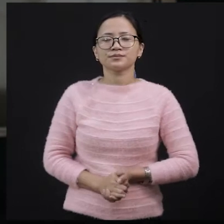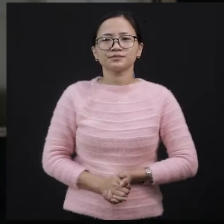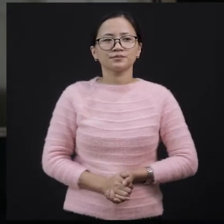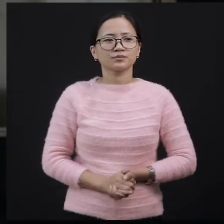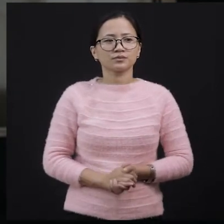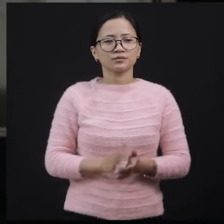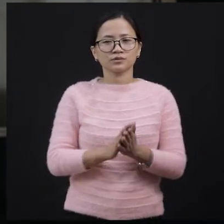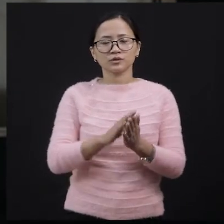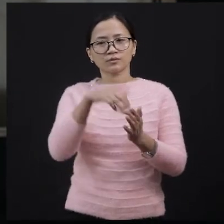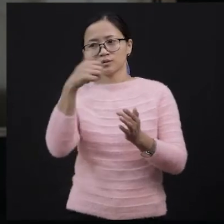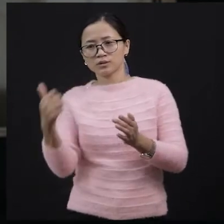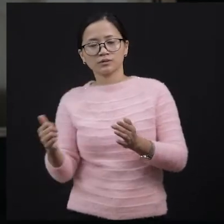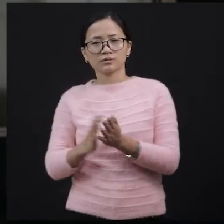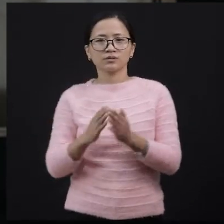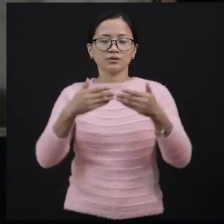And from this window,